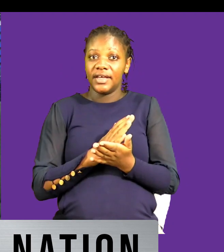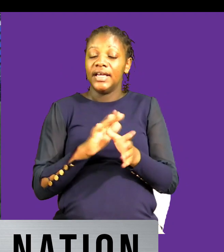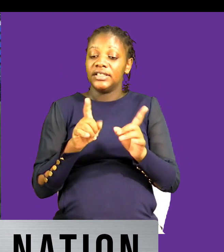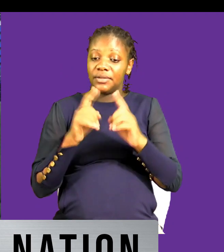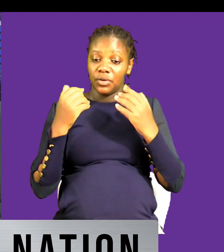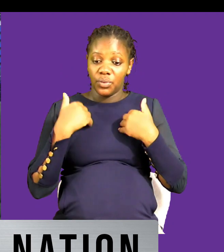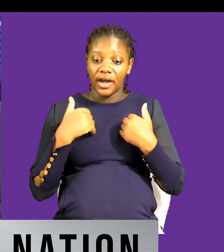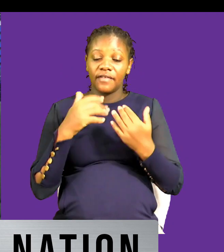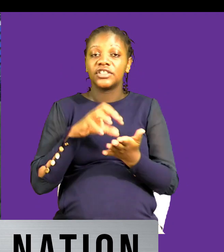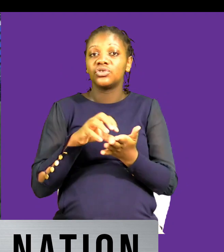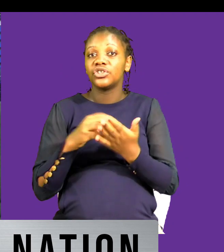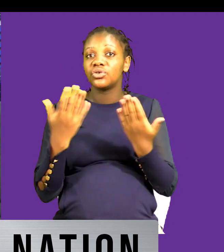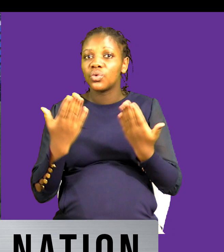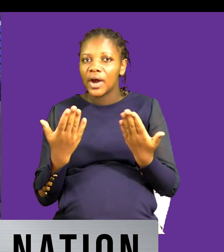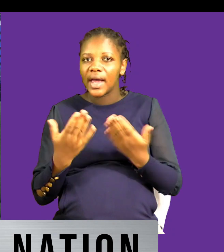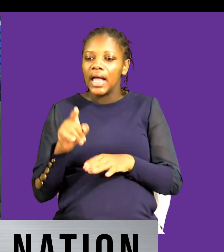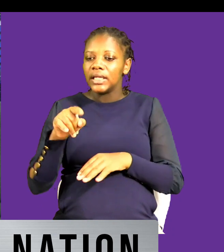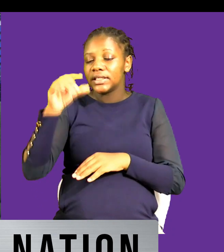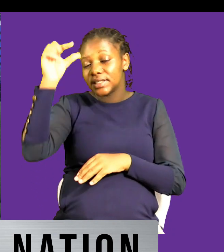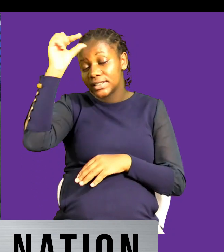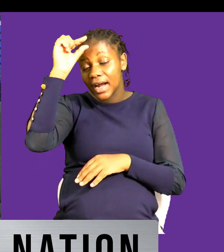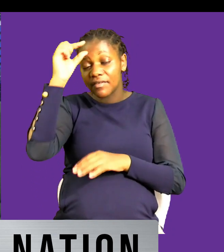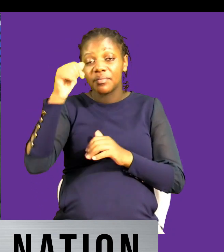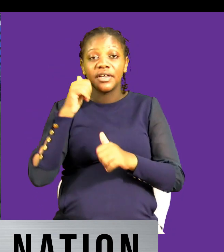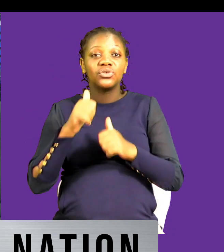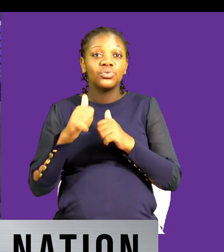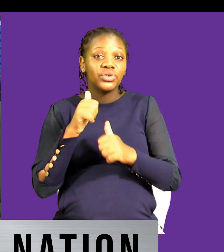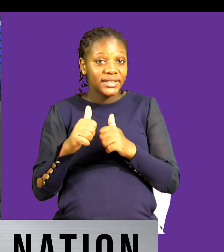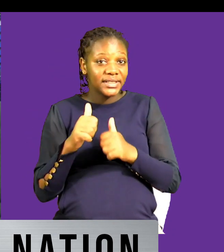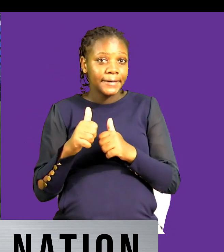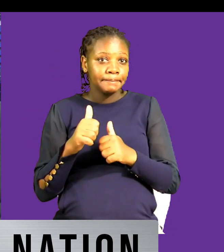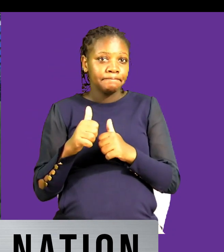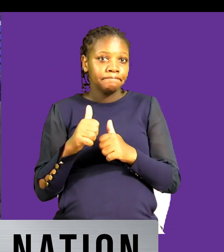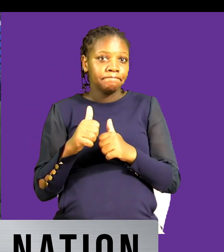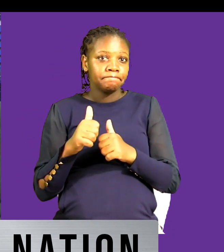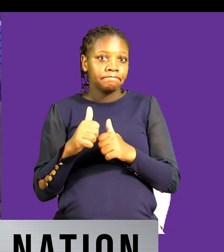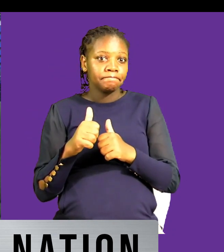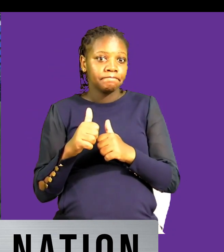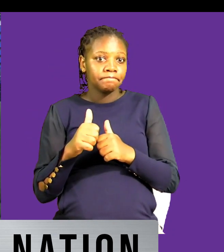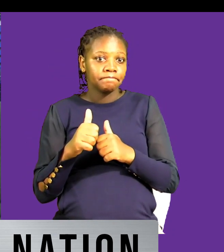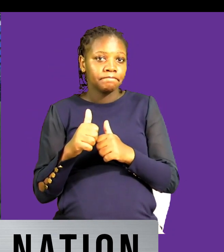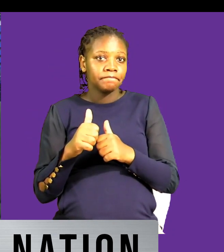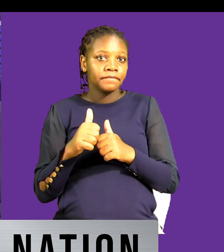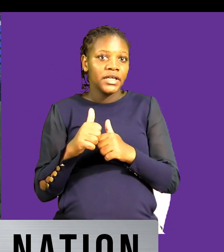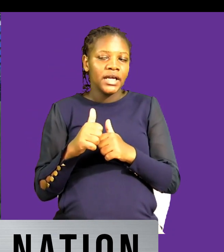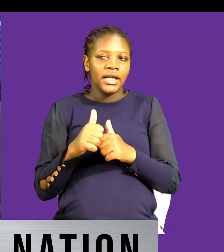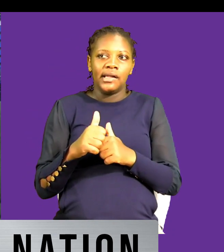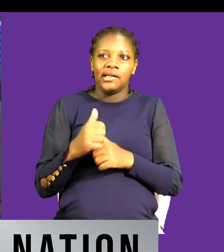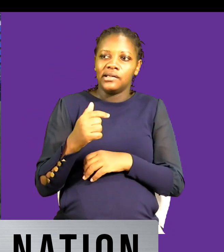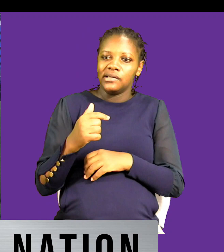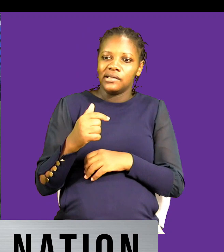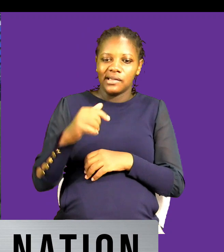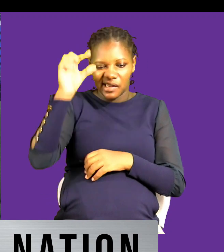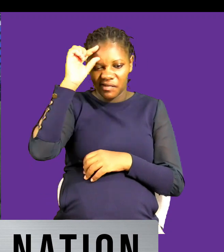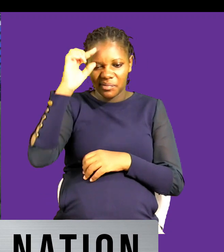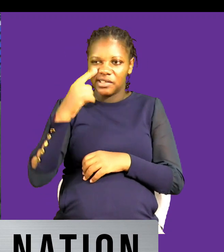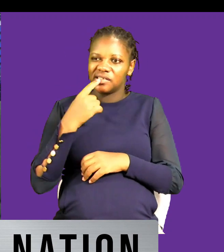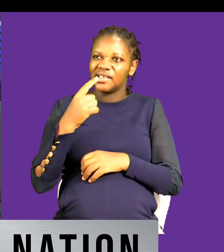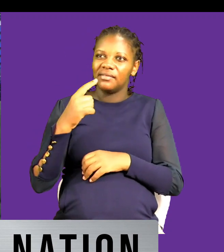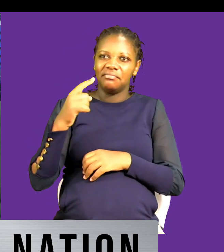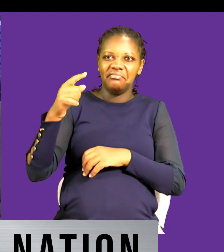situation where this is a government that basically came through as a quote-unquote Christian kind of